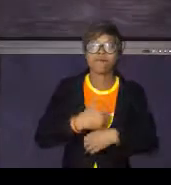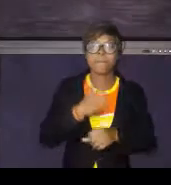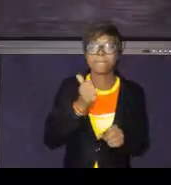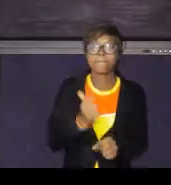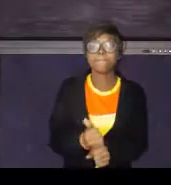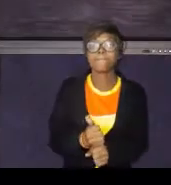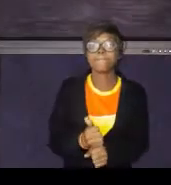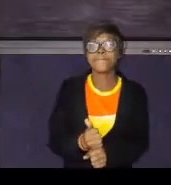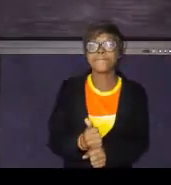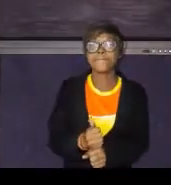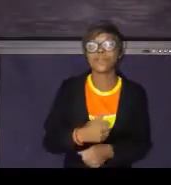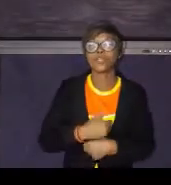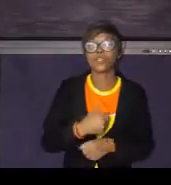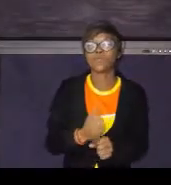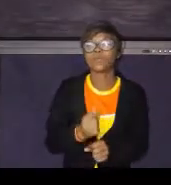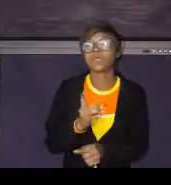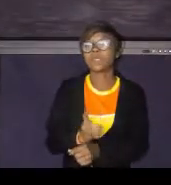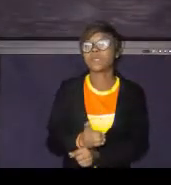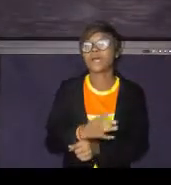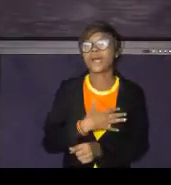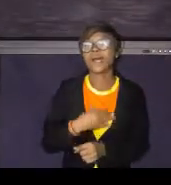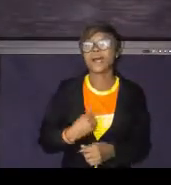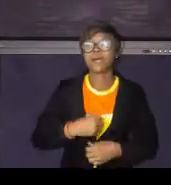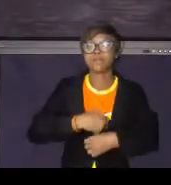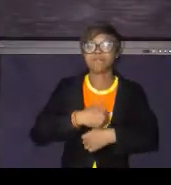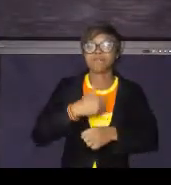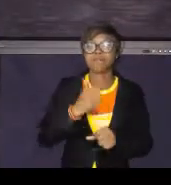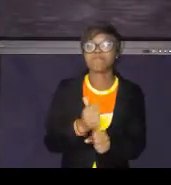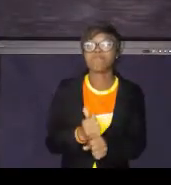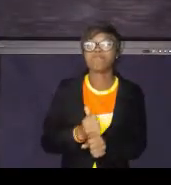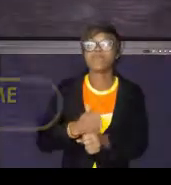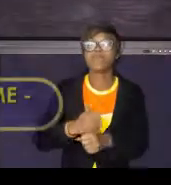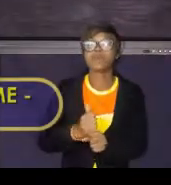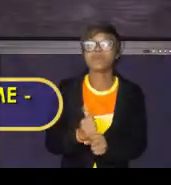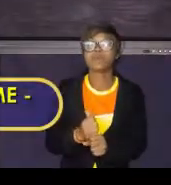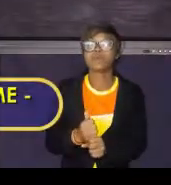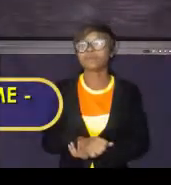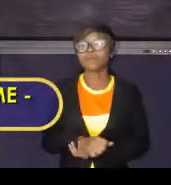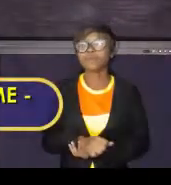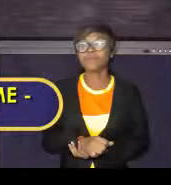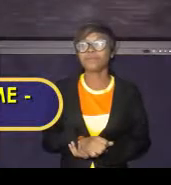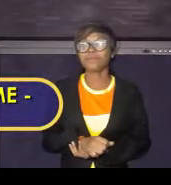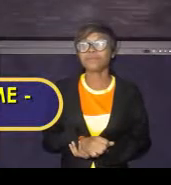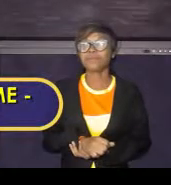make. M-A-D-E, maid, is the past tense of make.